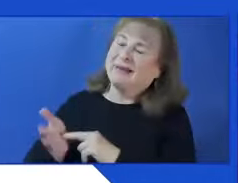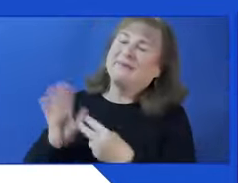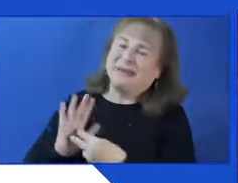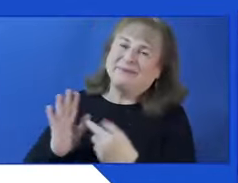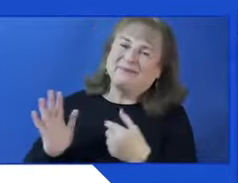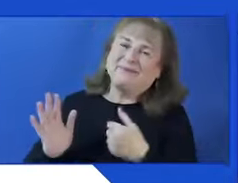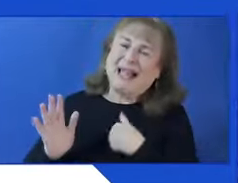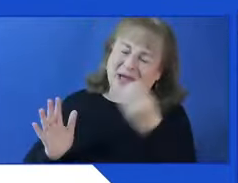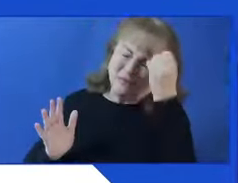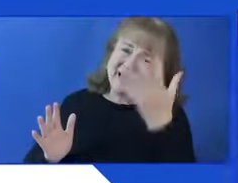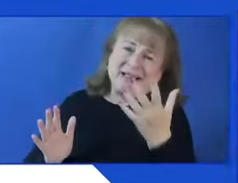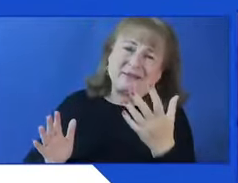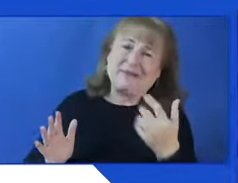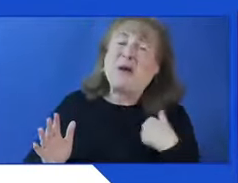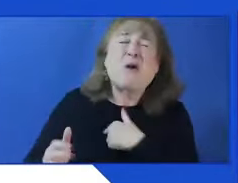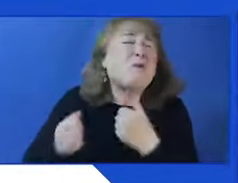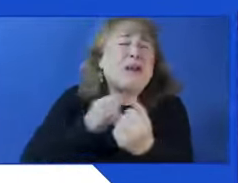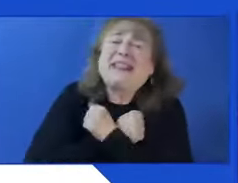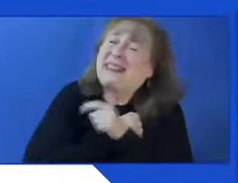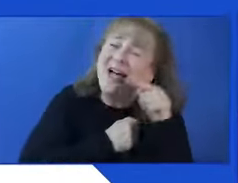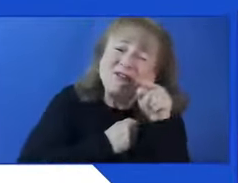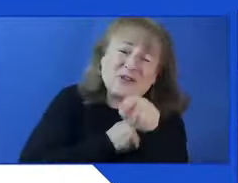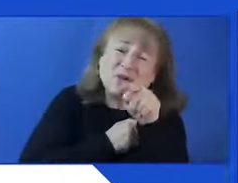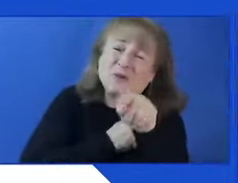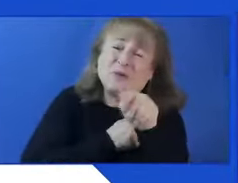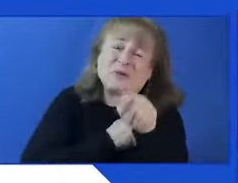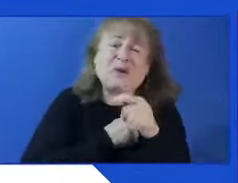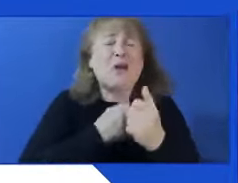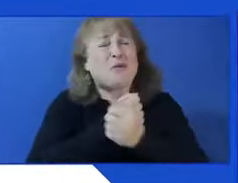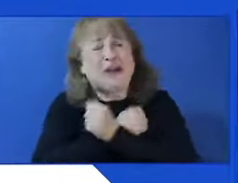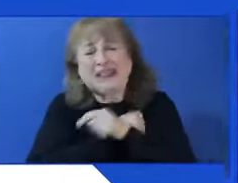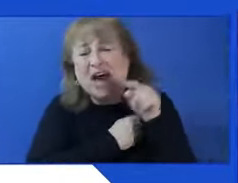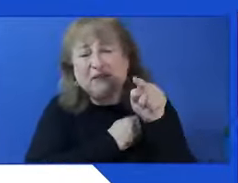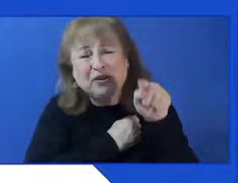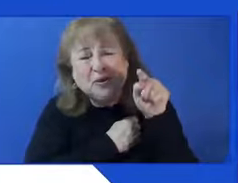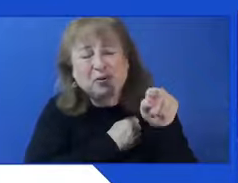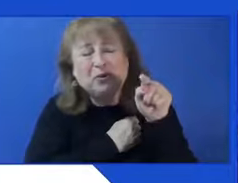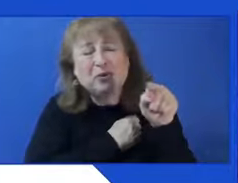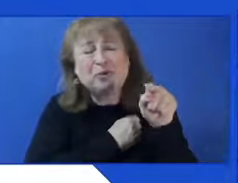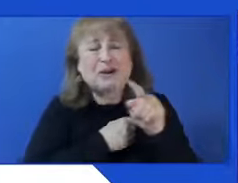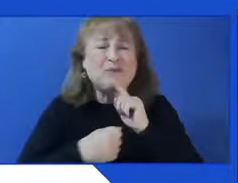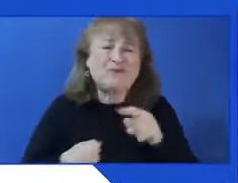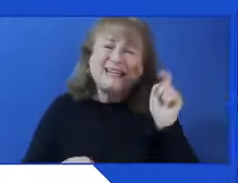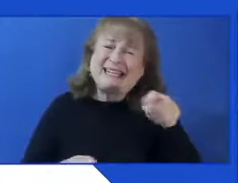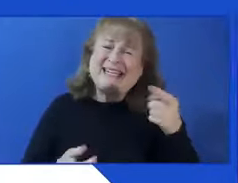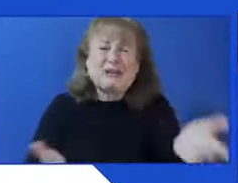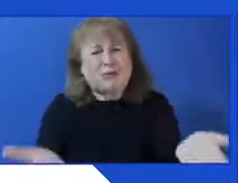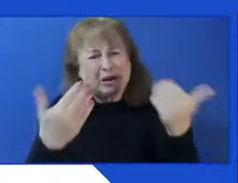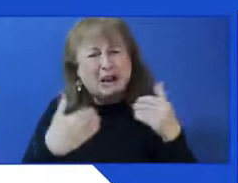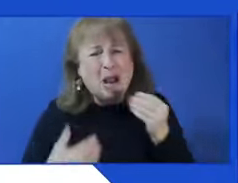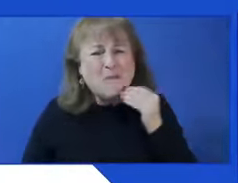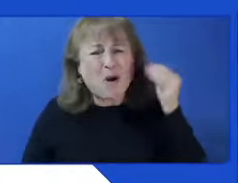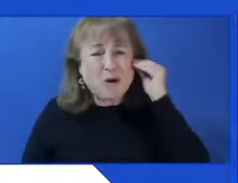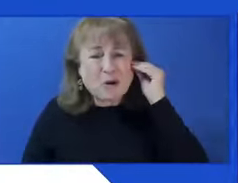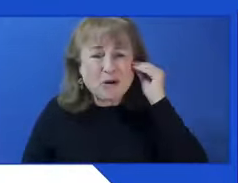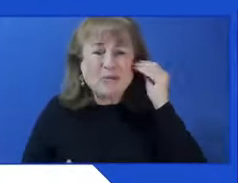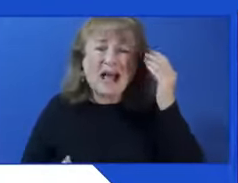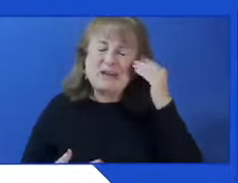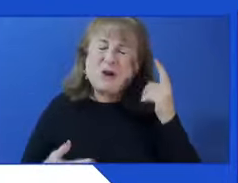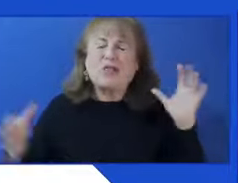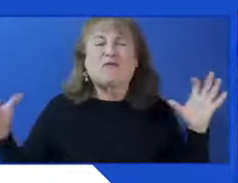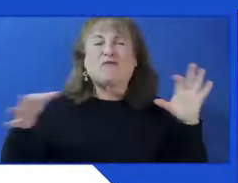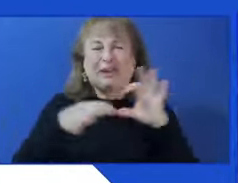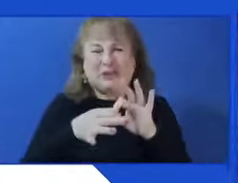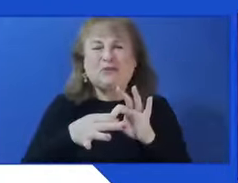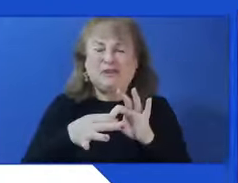will tell him that we love him and we love you and we just really need you to come back. And I know this reunion is going to